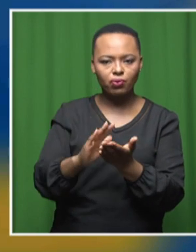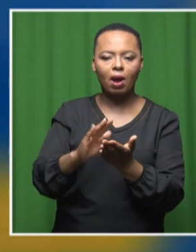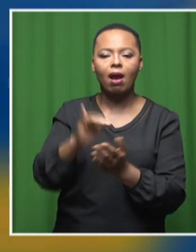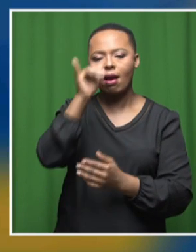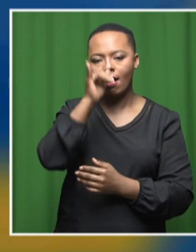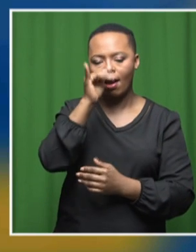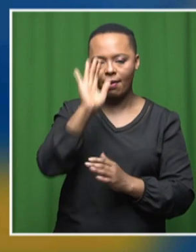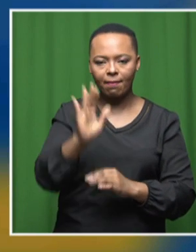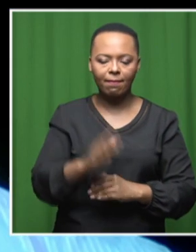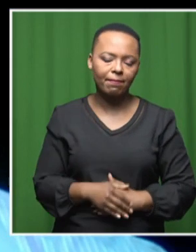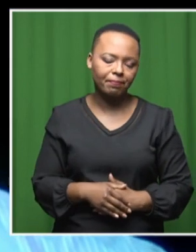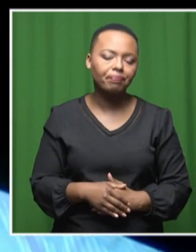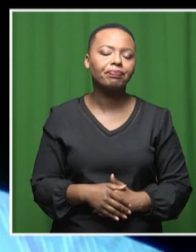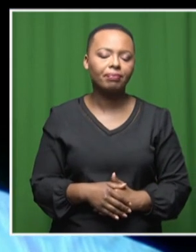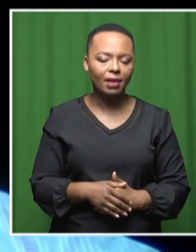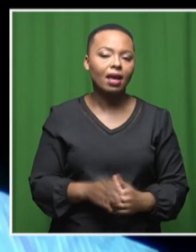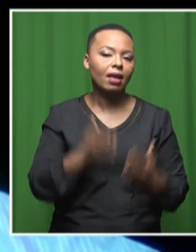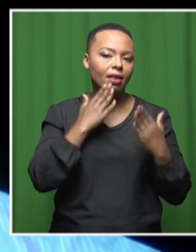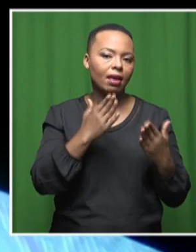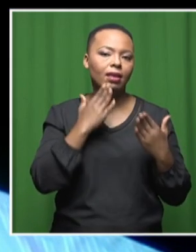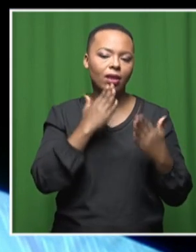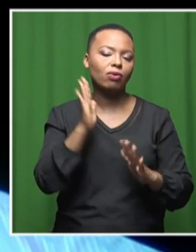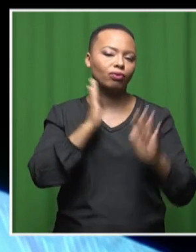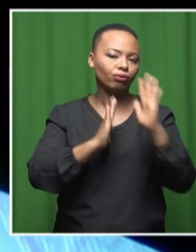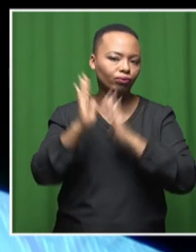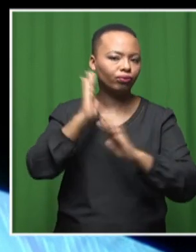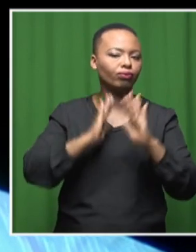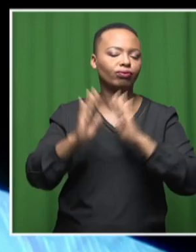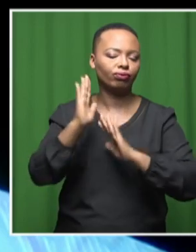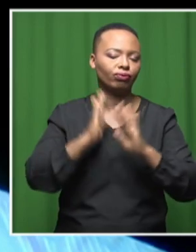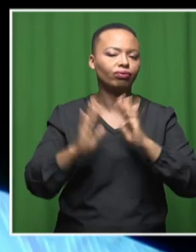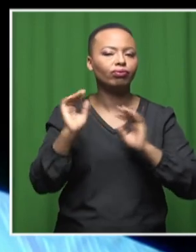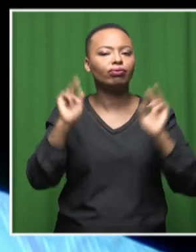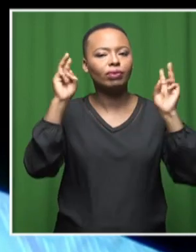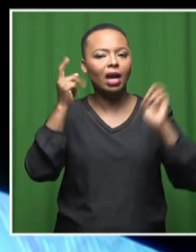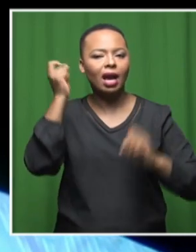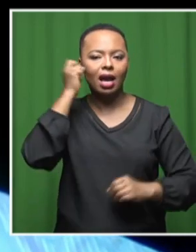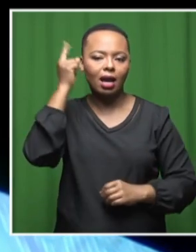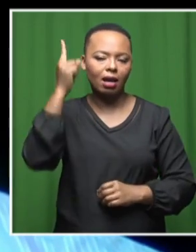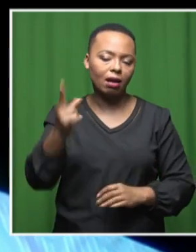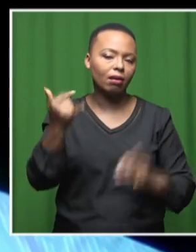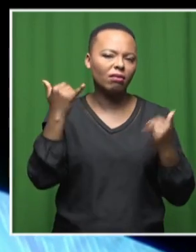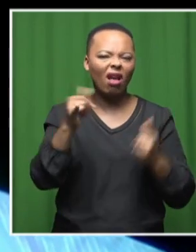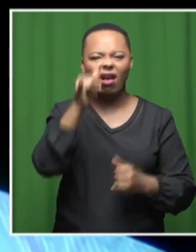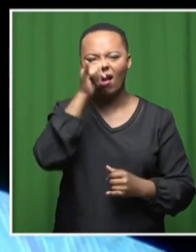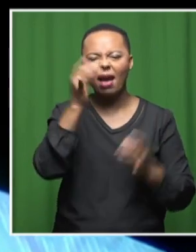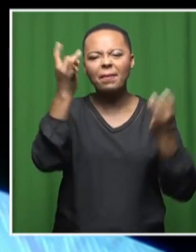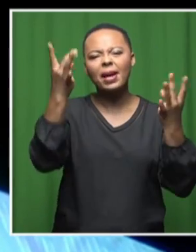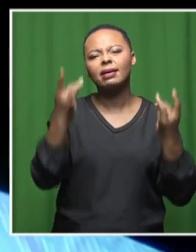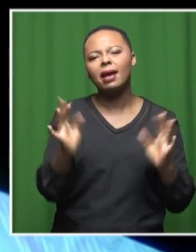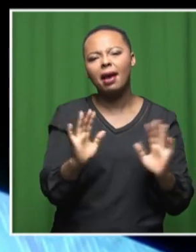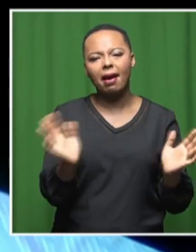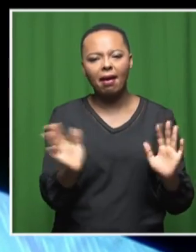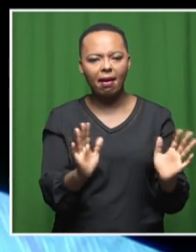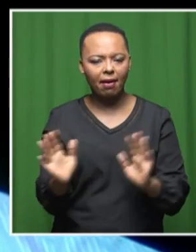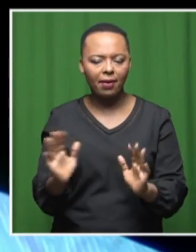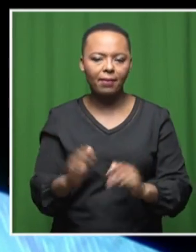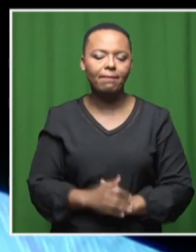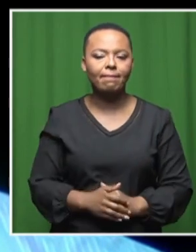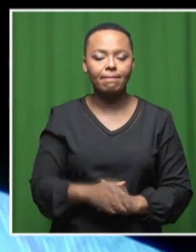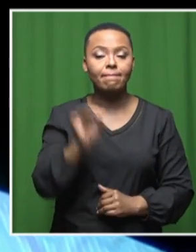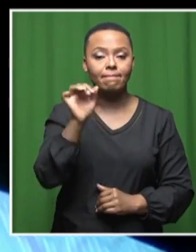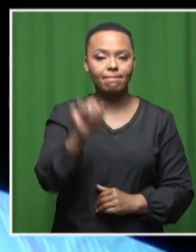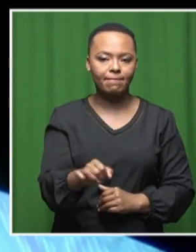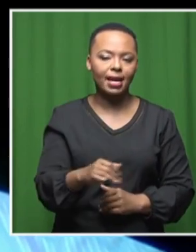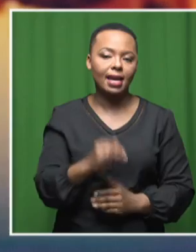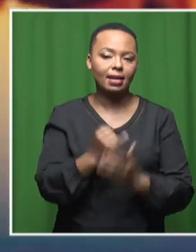much, Dr. Chris de Kock, for helping us break down and, you know, get a better understanding of these crime statistics and what they're telling us.